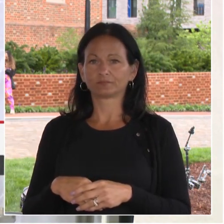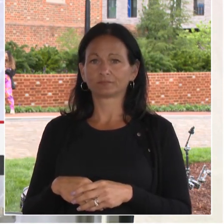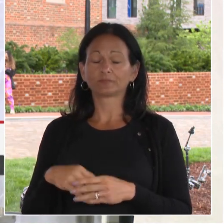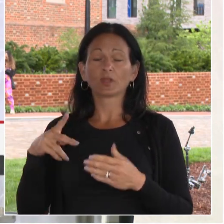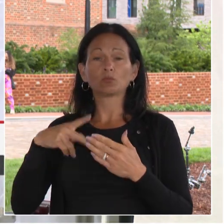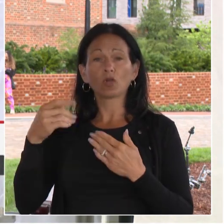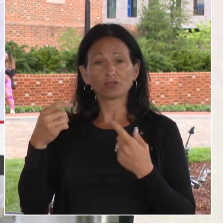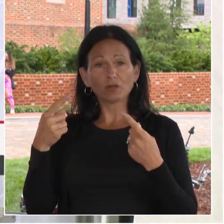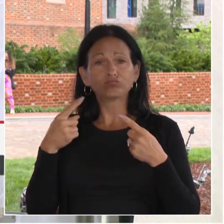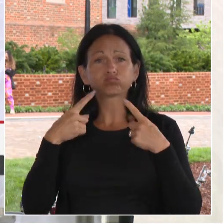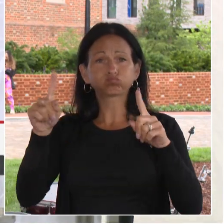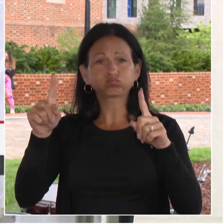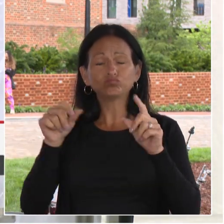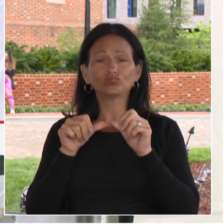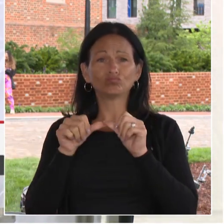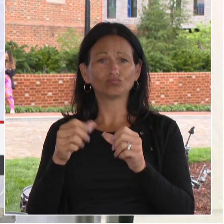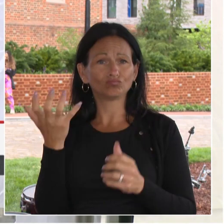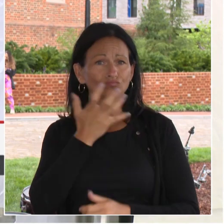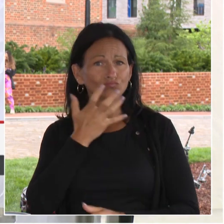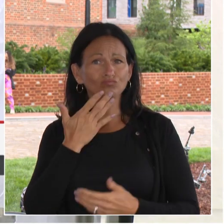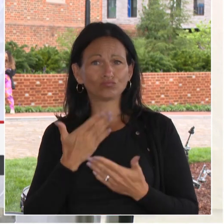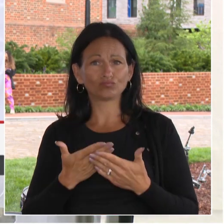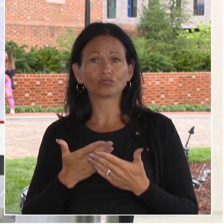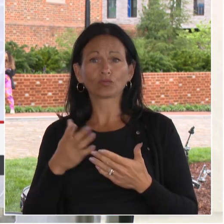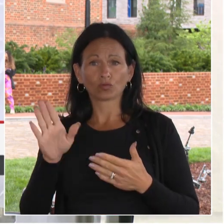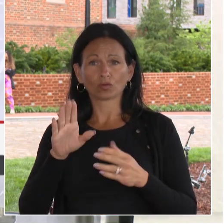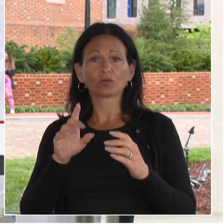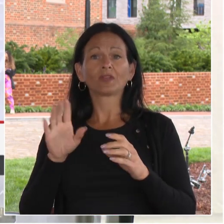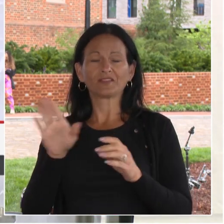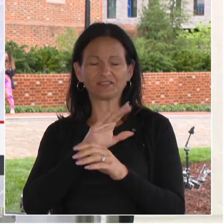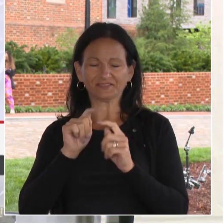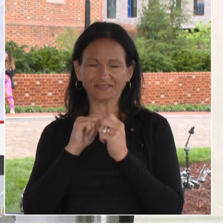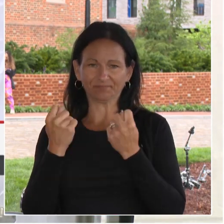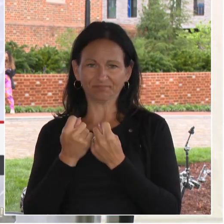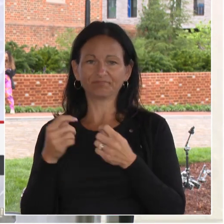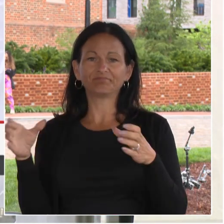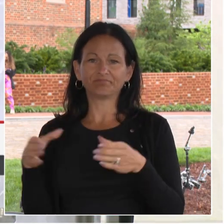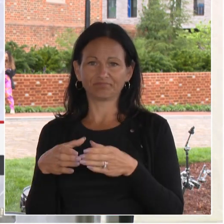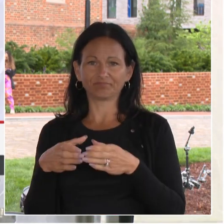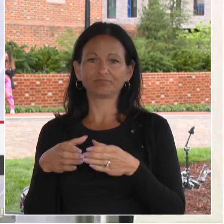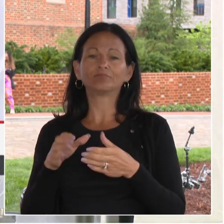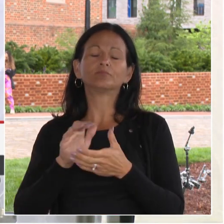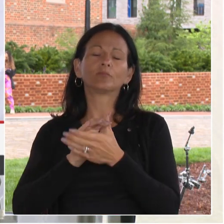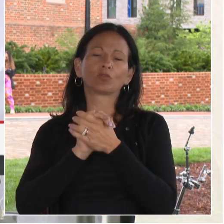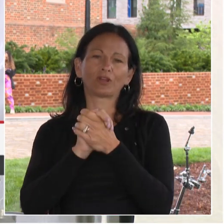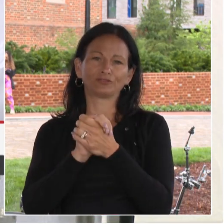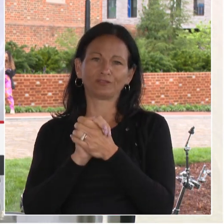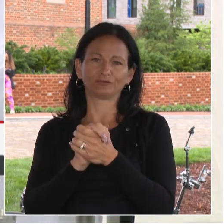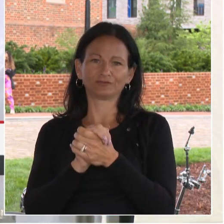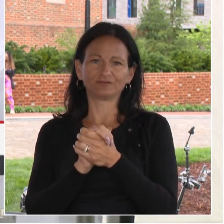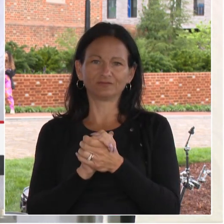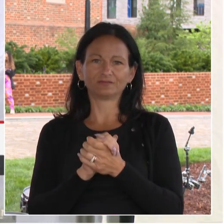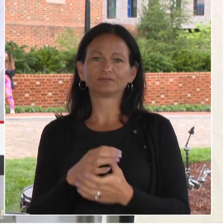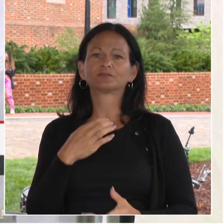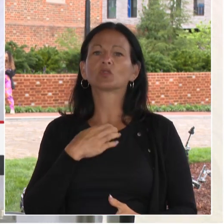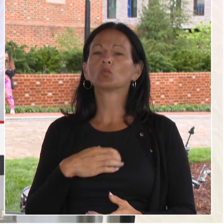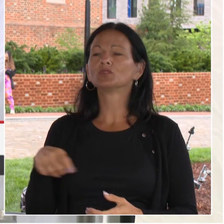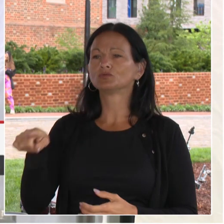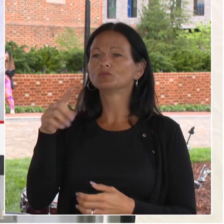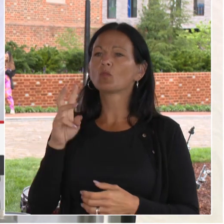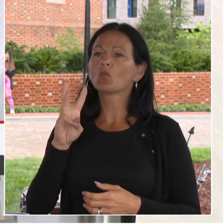your entire team, and wishing every good thing for this and your next endeavors. So I can't say